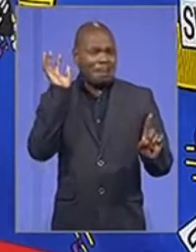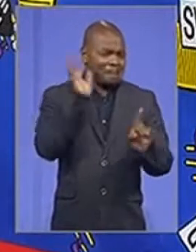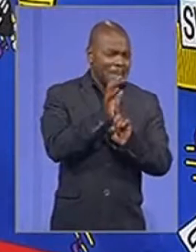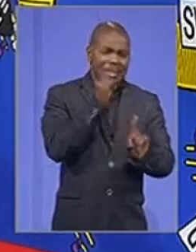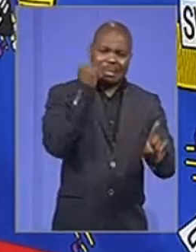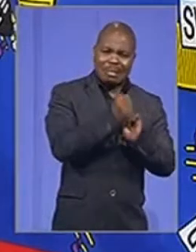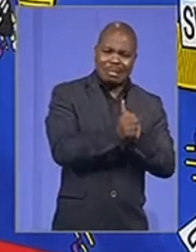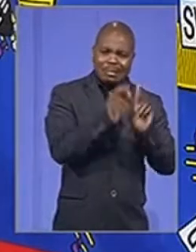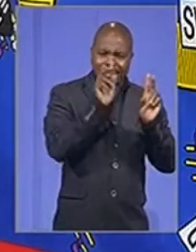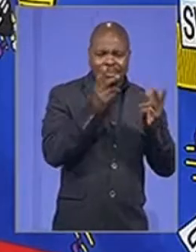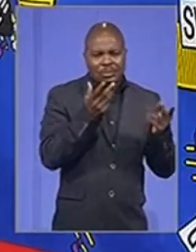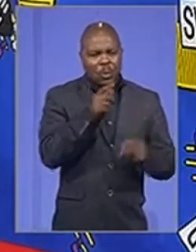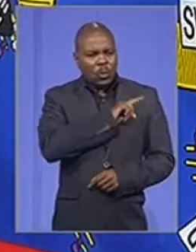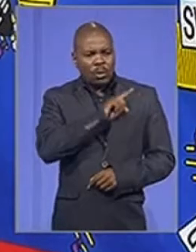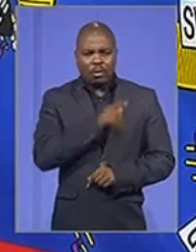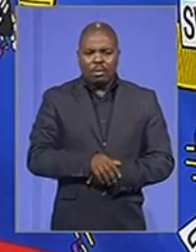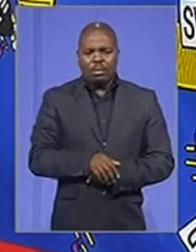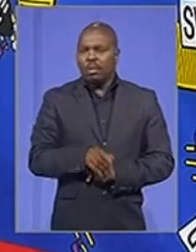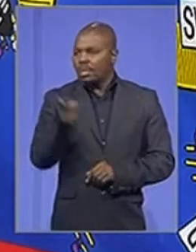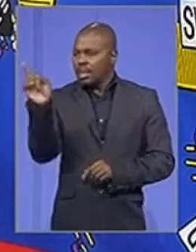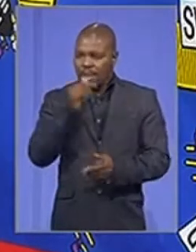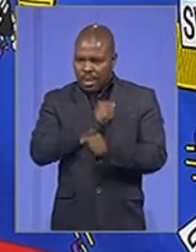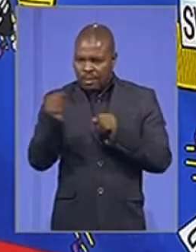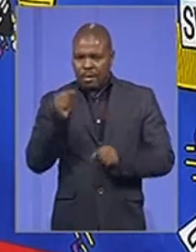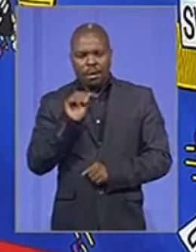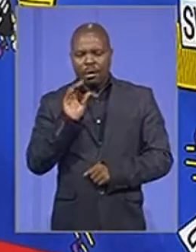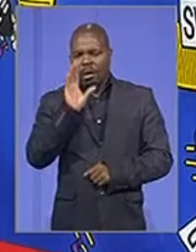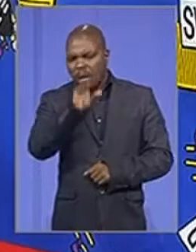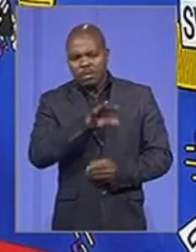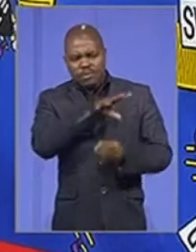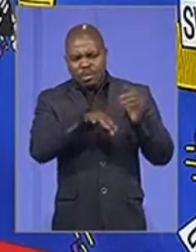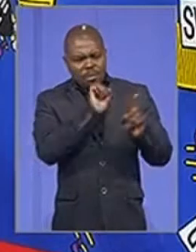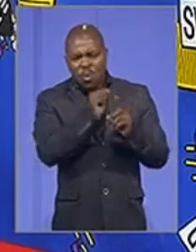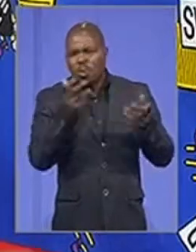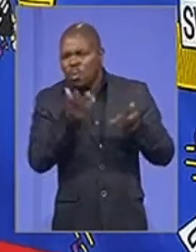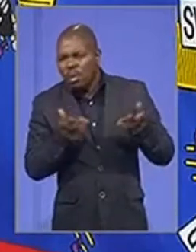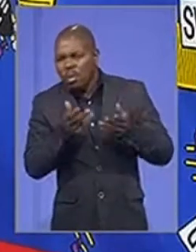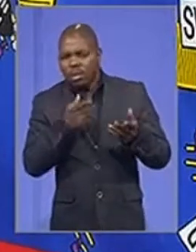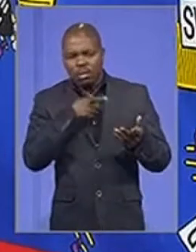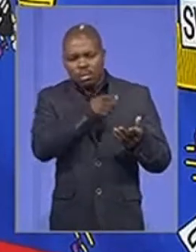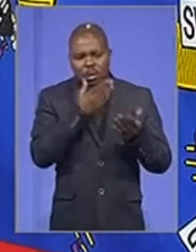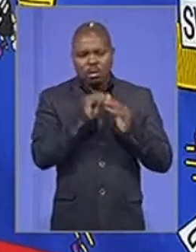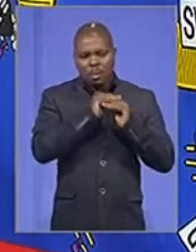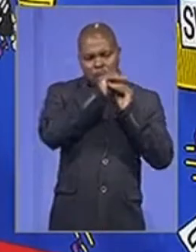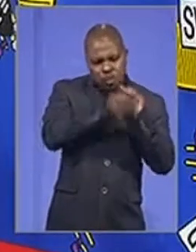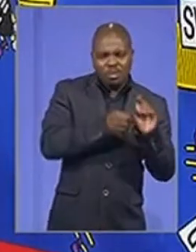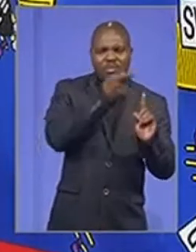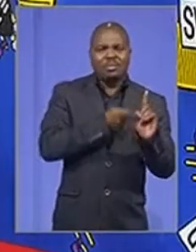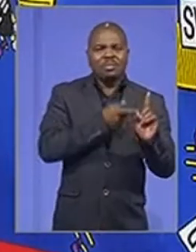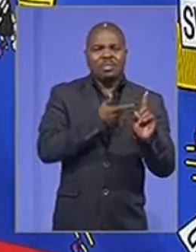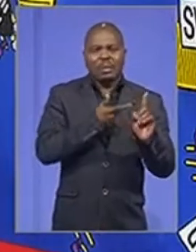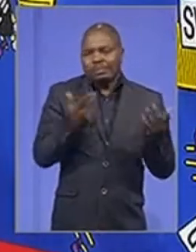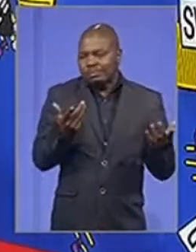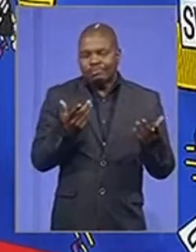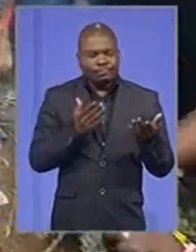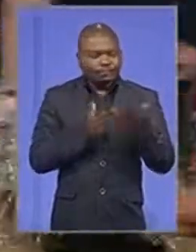ntlha ya eng ba sa batla go itse ba leloko gore ba go kae ba leloko ba tle ba kgone go mo sireletsa mo go se ha ba fa le tetla ya